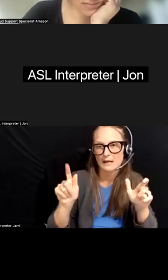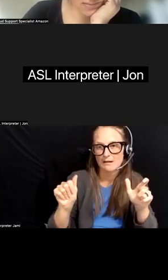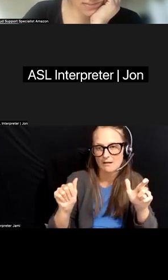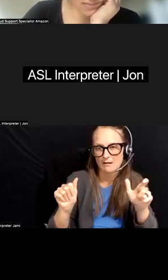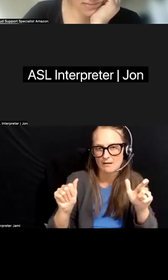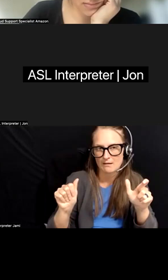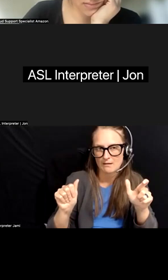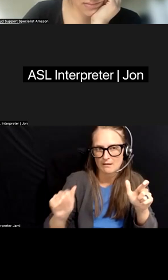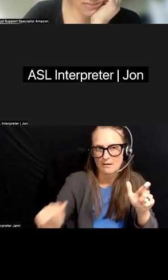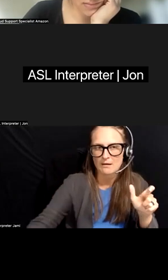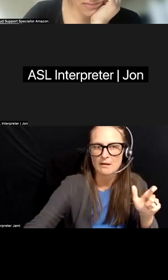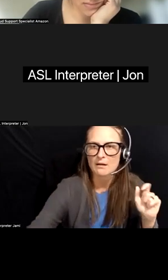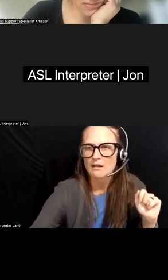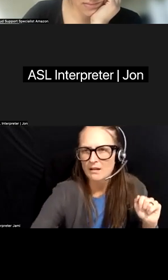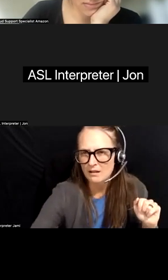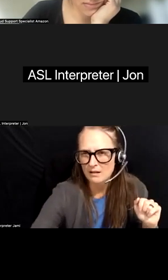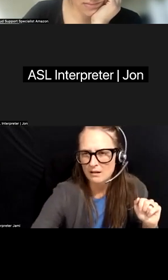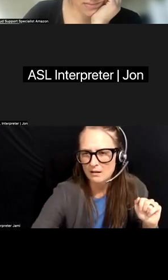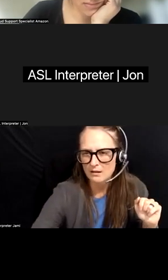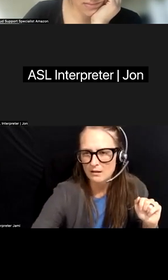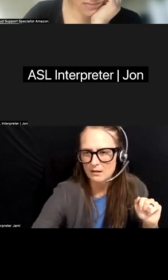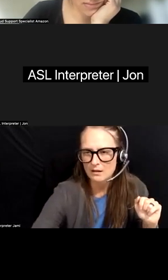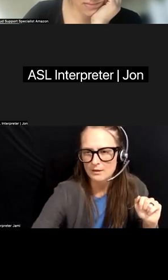Right, big data. So I'm going to bring up my